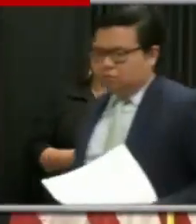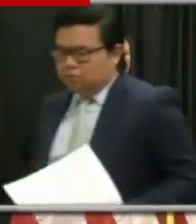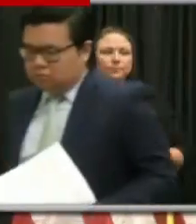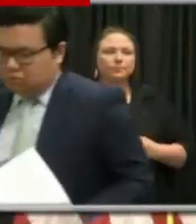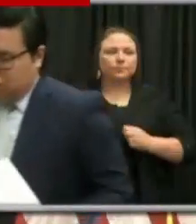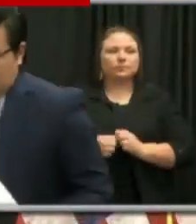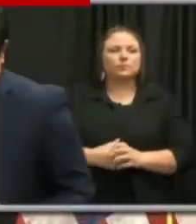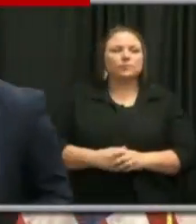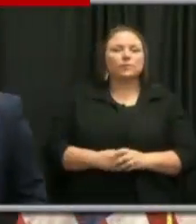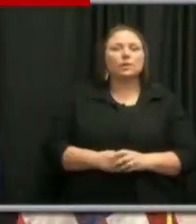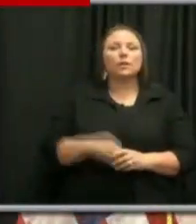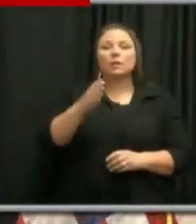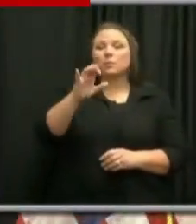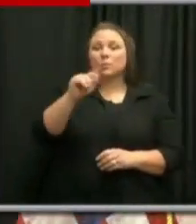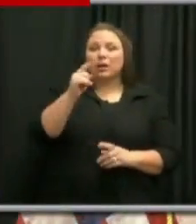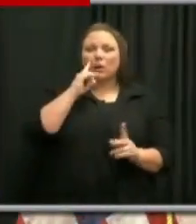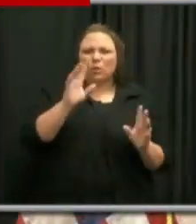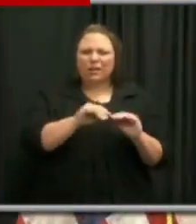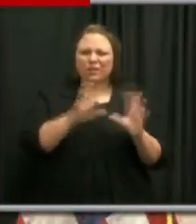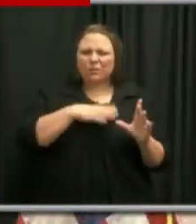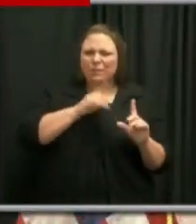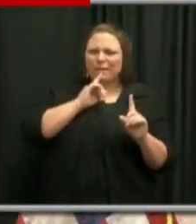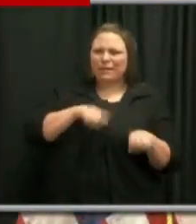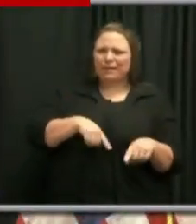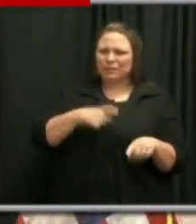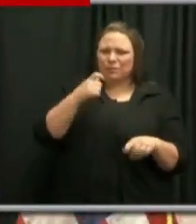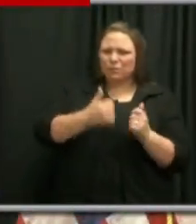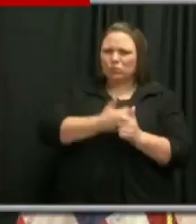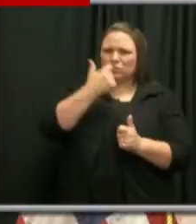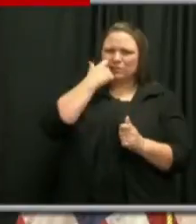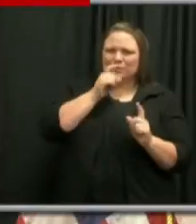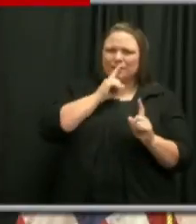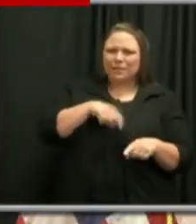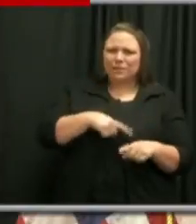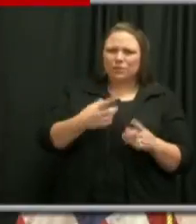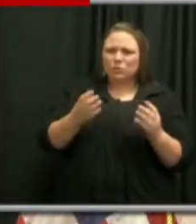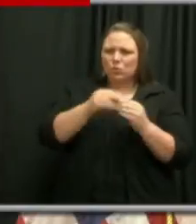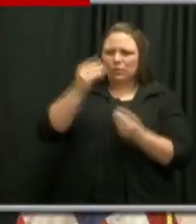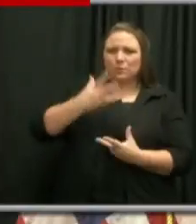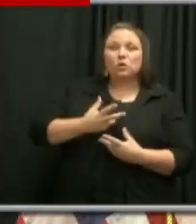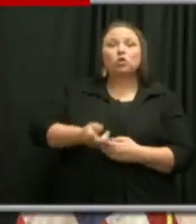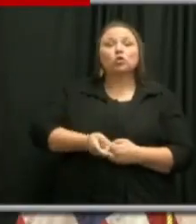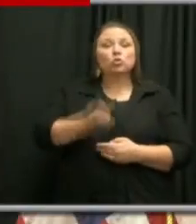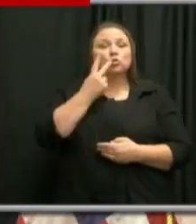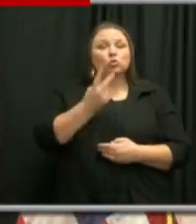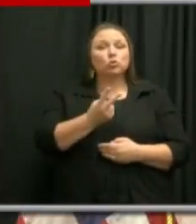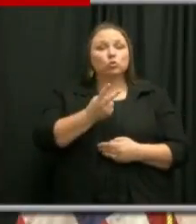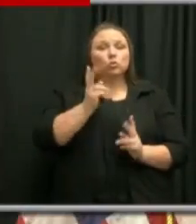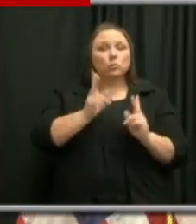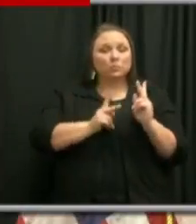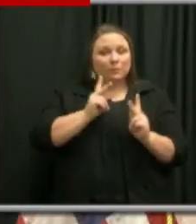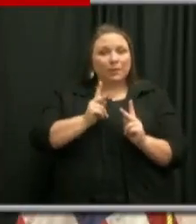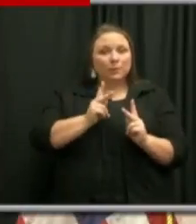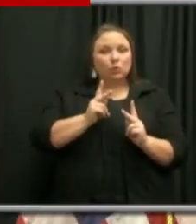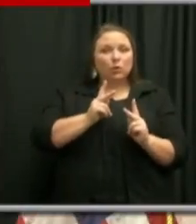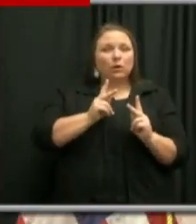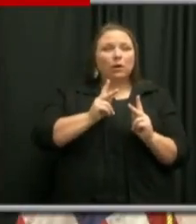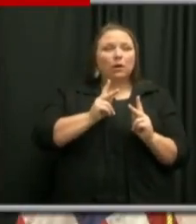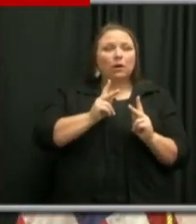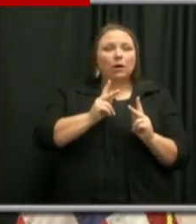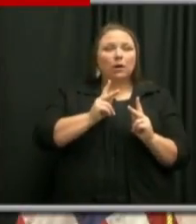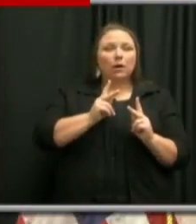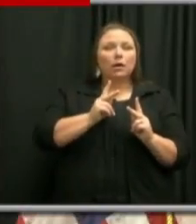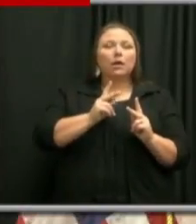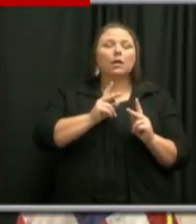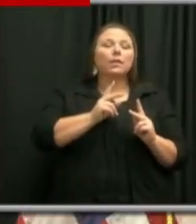So Brett, I want to clarify my answer to the last question. I got a little bit more information. Two individuals who were tested positive outside,